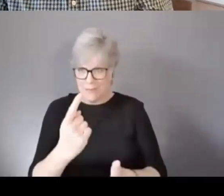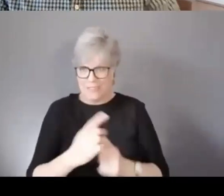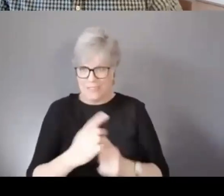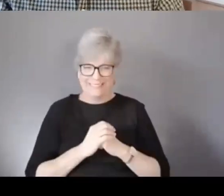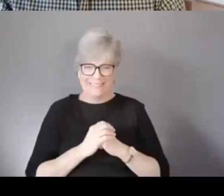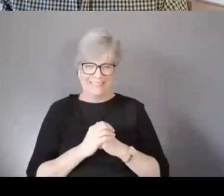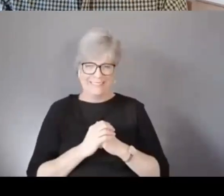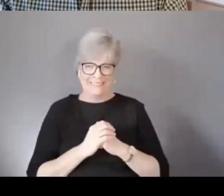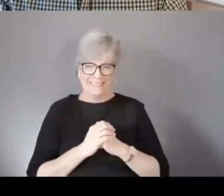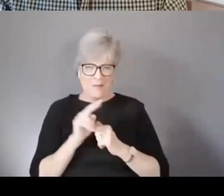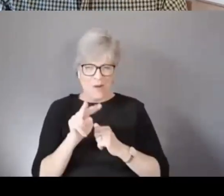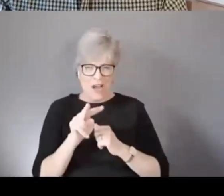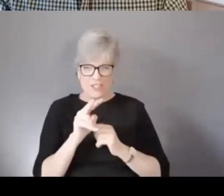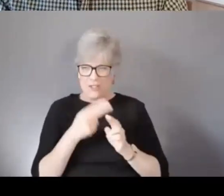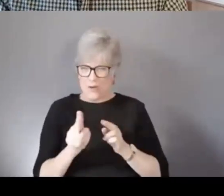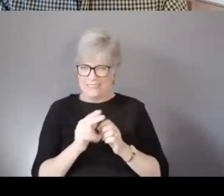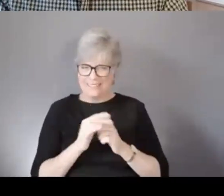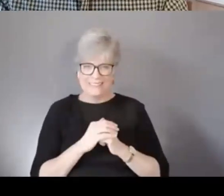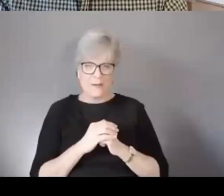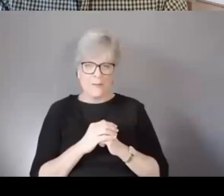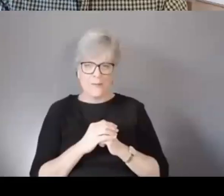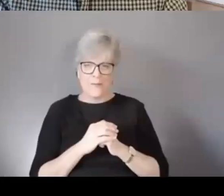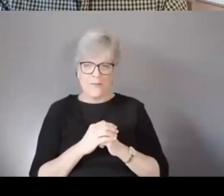watch this just for a couple of minutes.